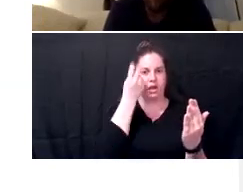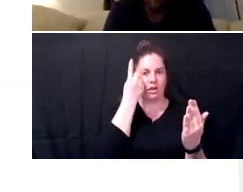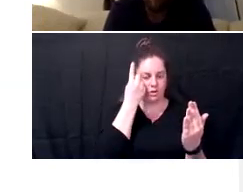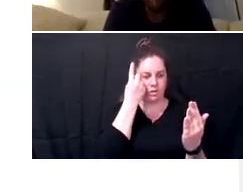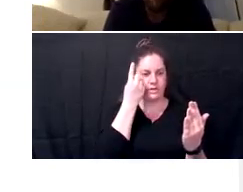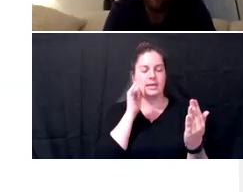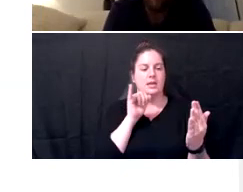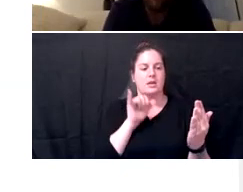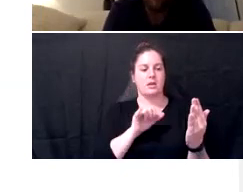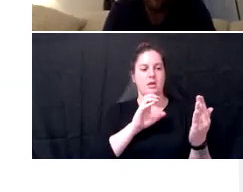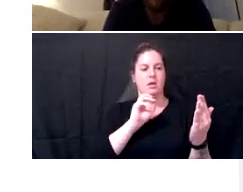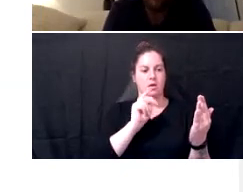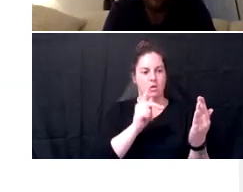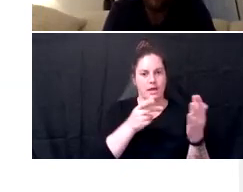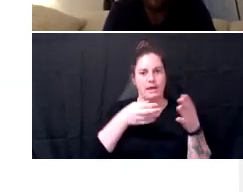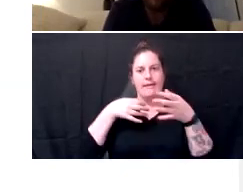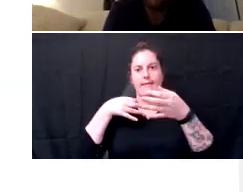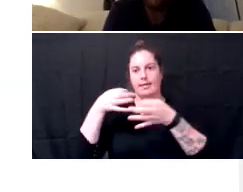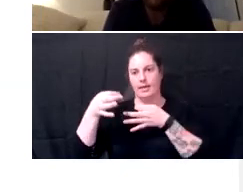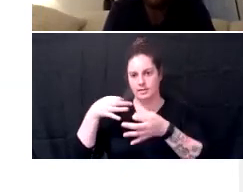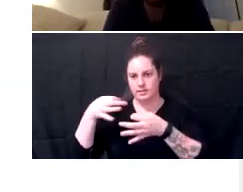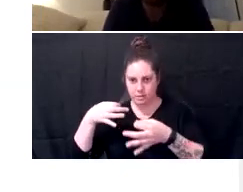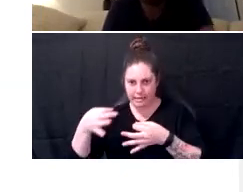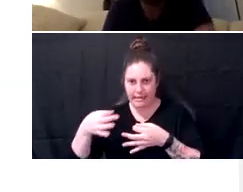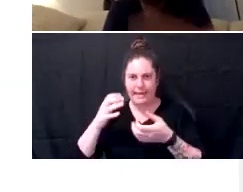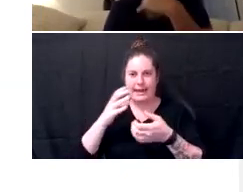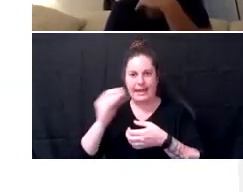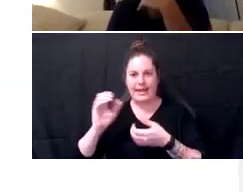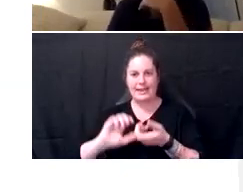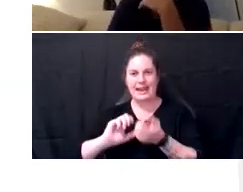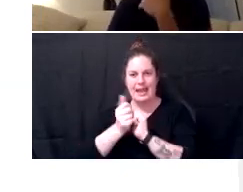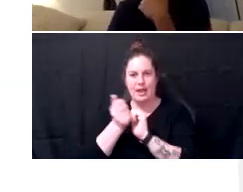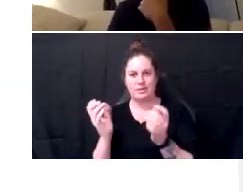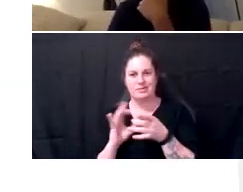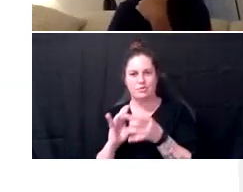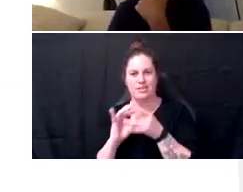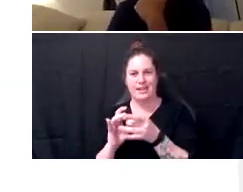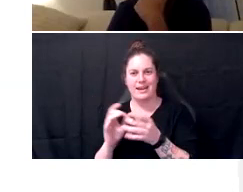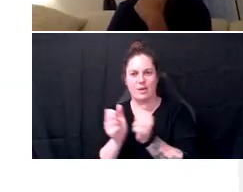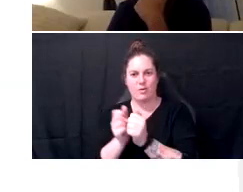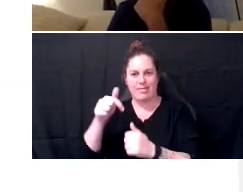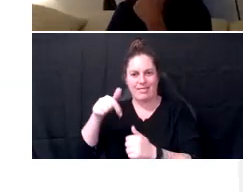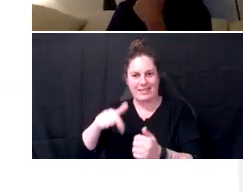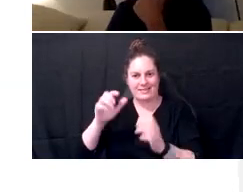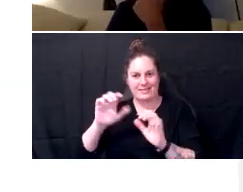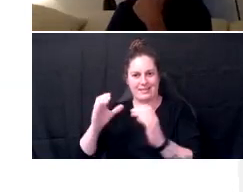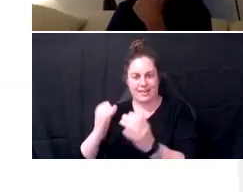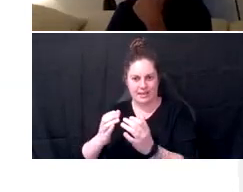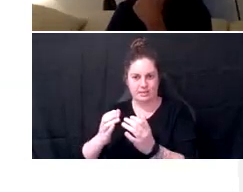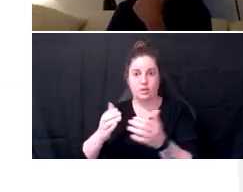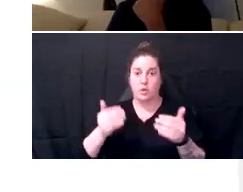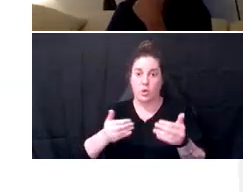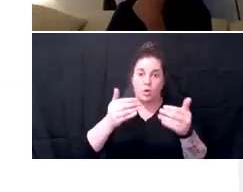it connects to the things you're learning you're learning in class, right? So go ahead and get started. If you